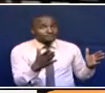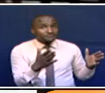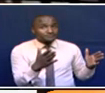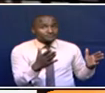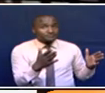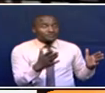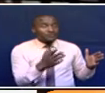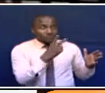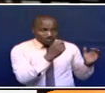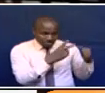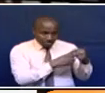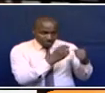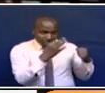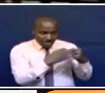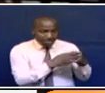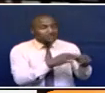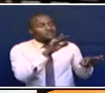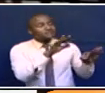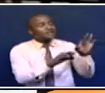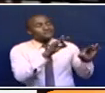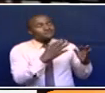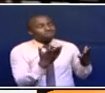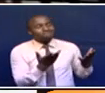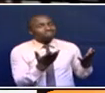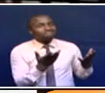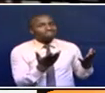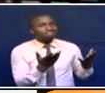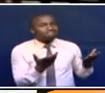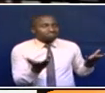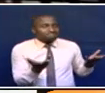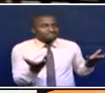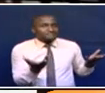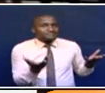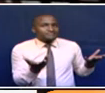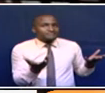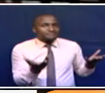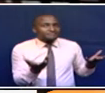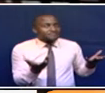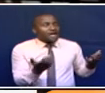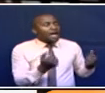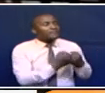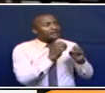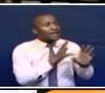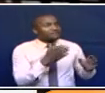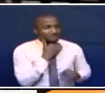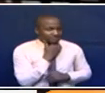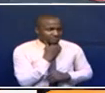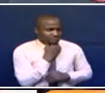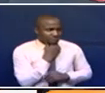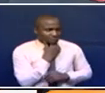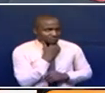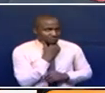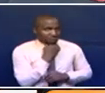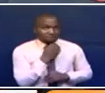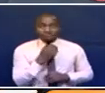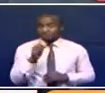since 07-08 doesn't seem to have been carried out. Yeah.